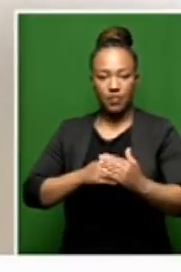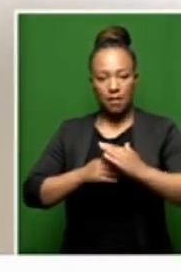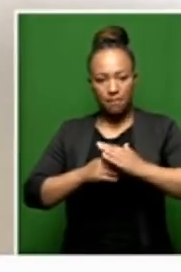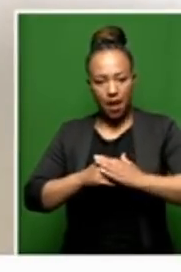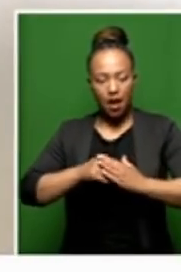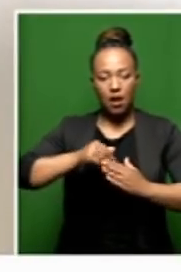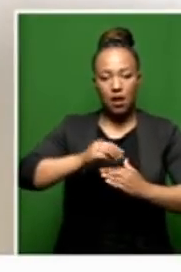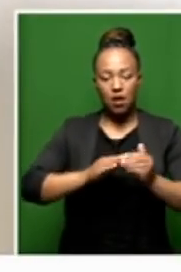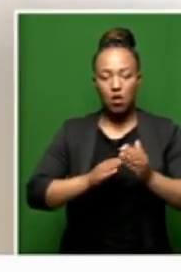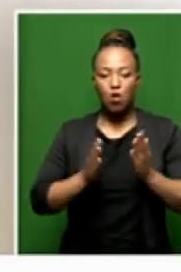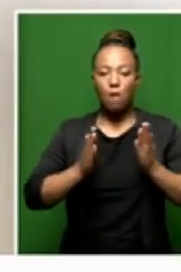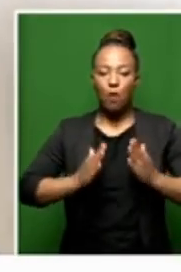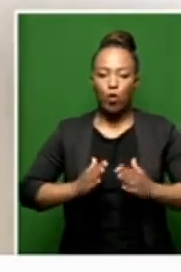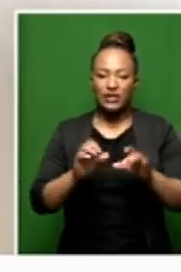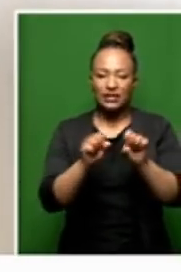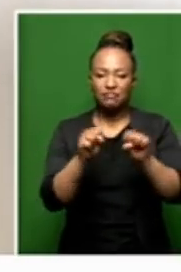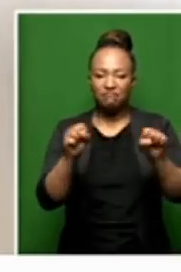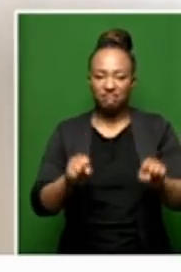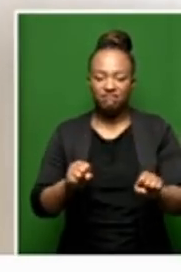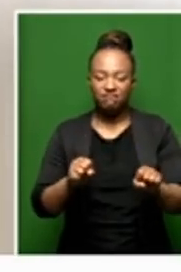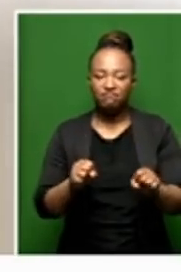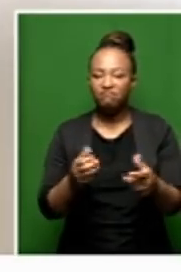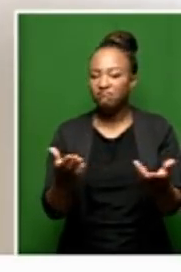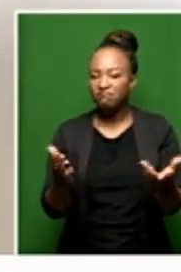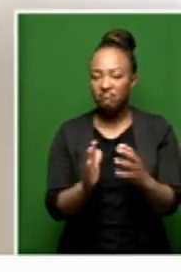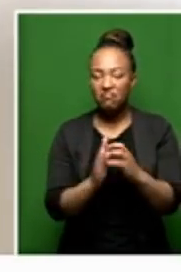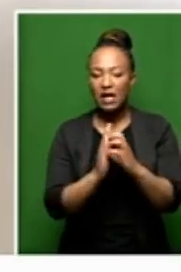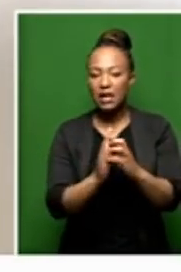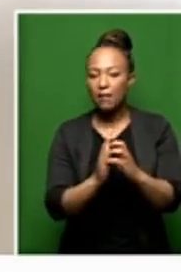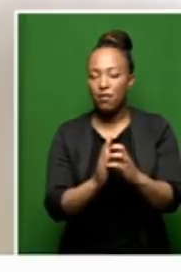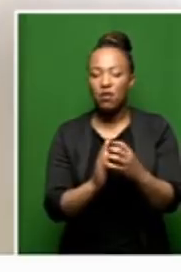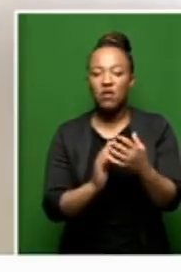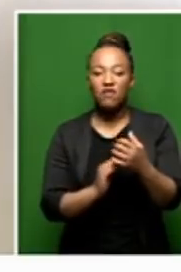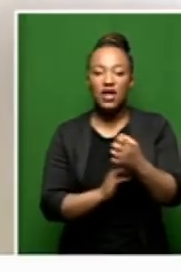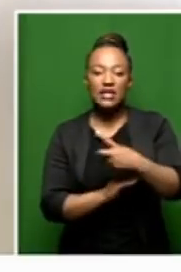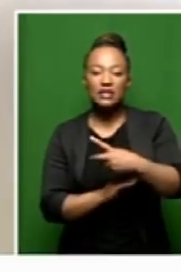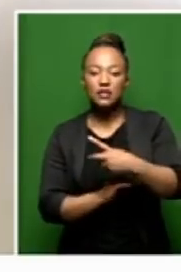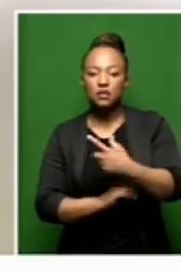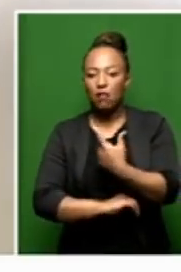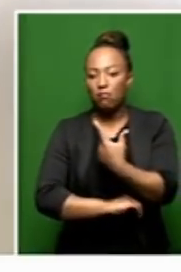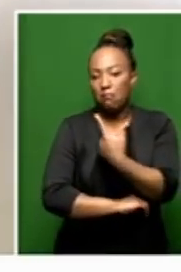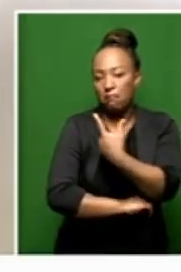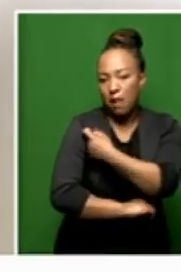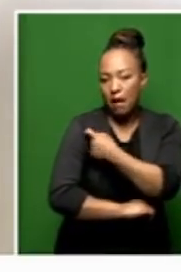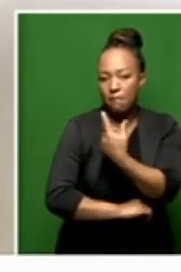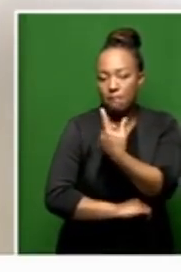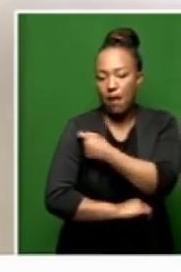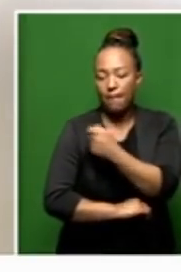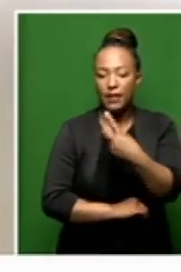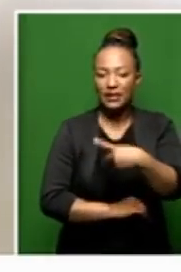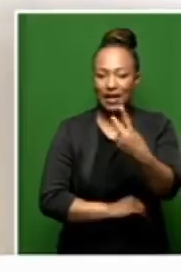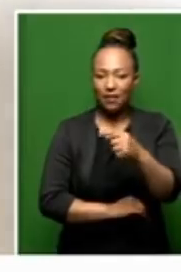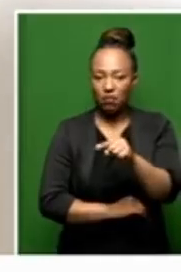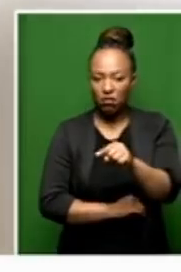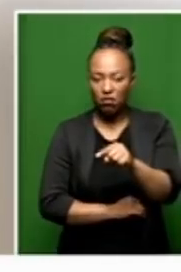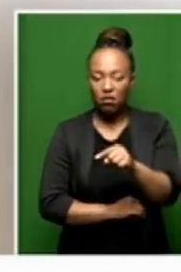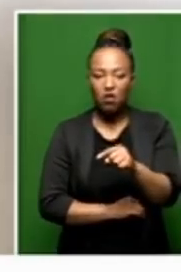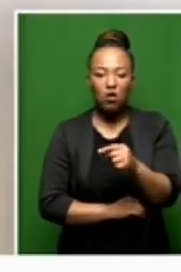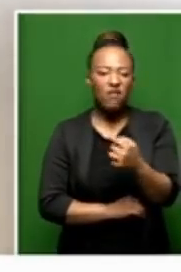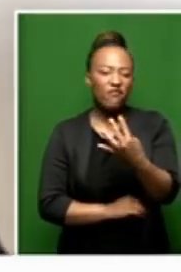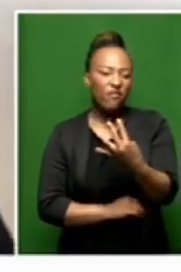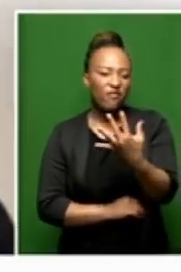our immune system, which means when you put a double dose vaccine and you are about now 5th month or the 4th